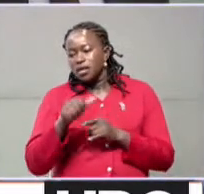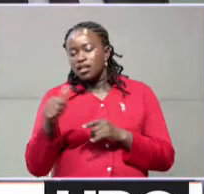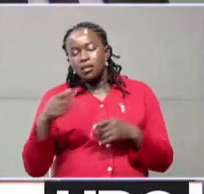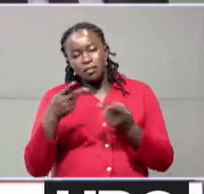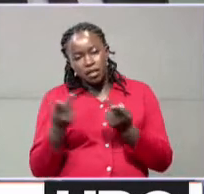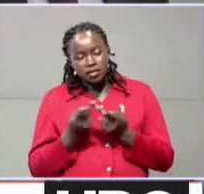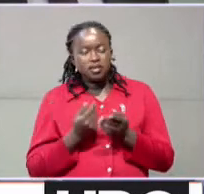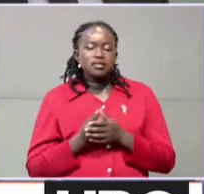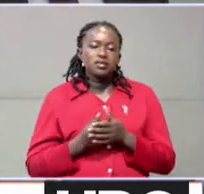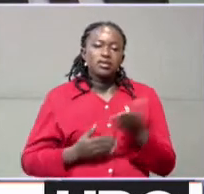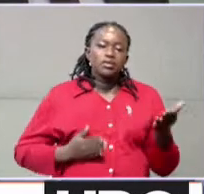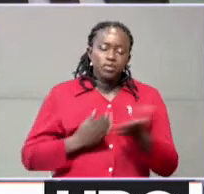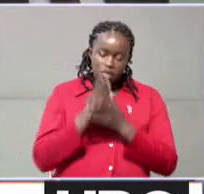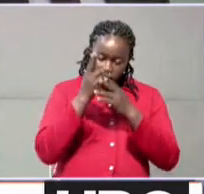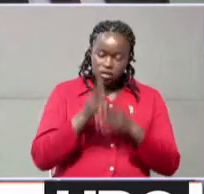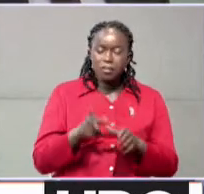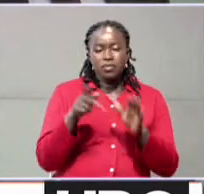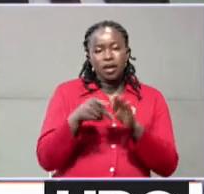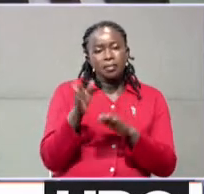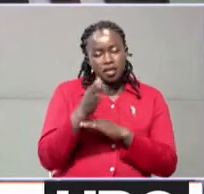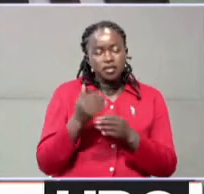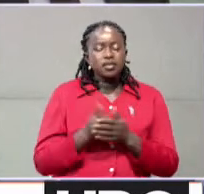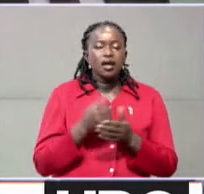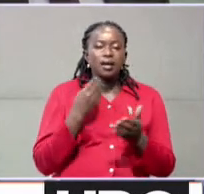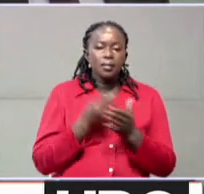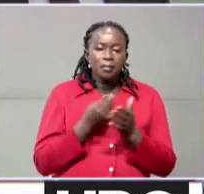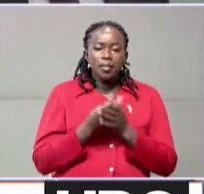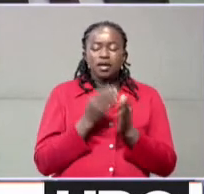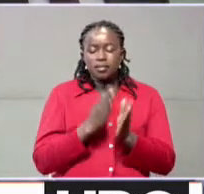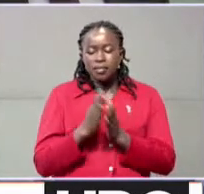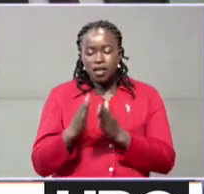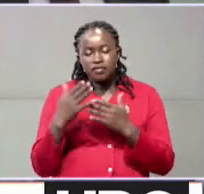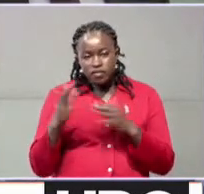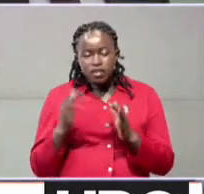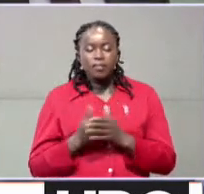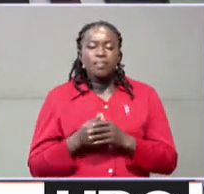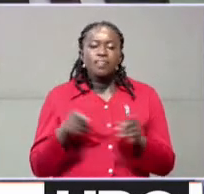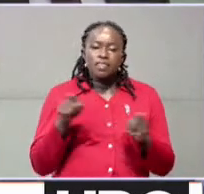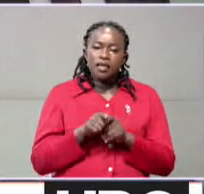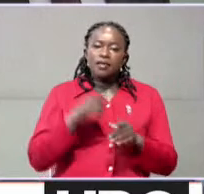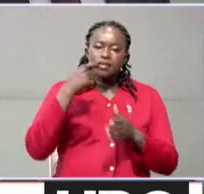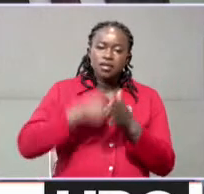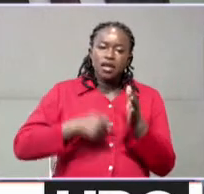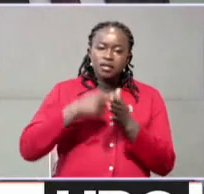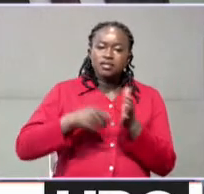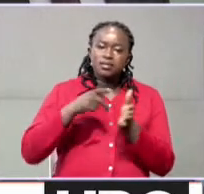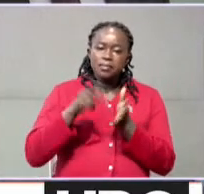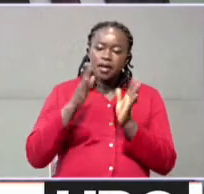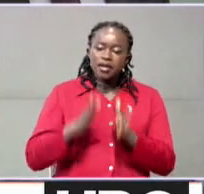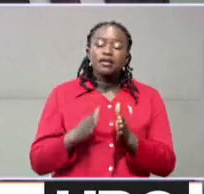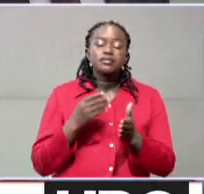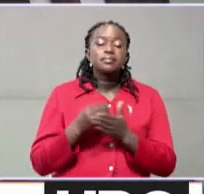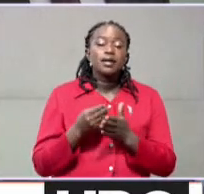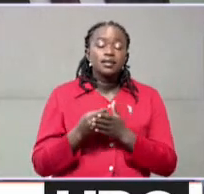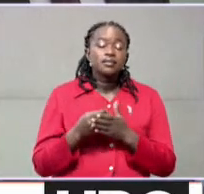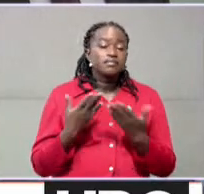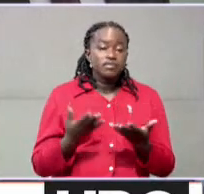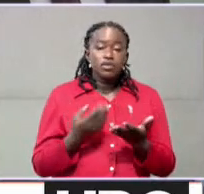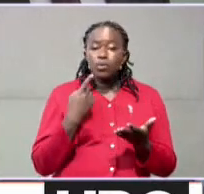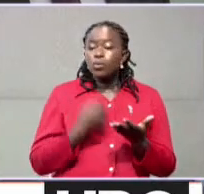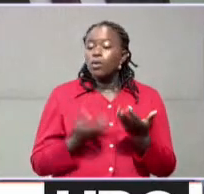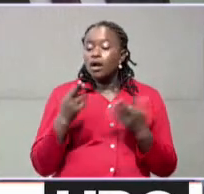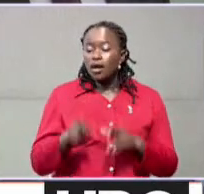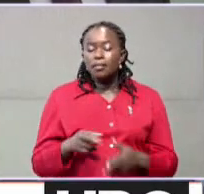minister the funds were appropriated and these are the taxpayers the money what happened